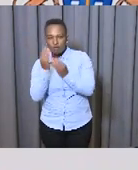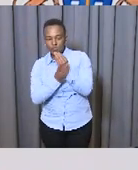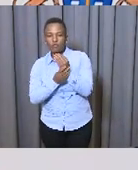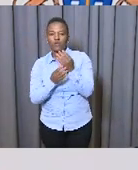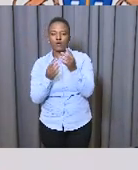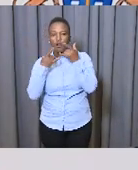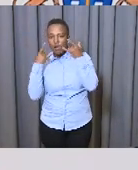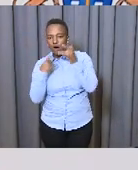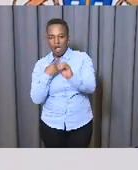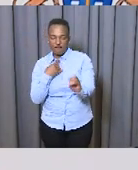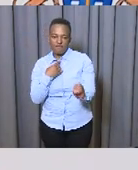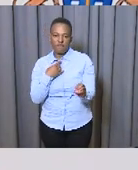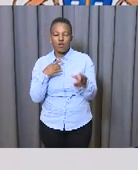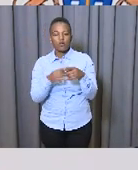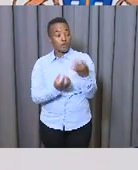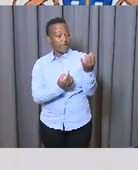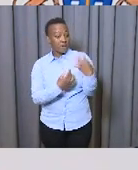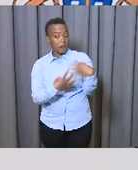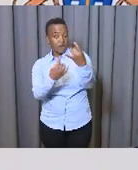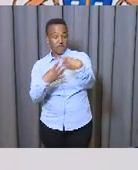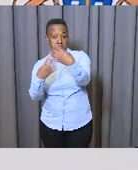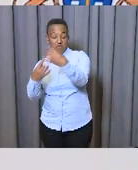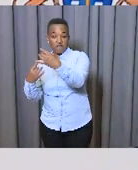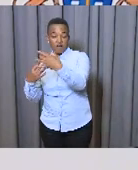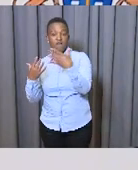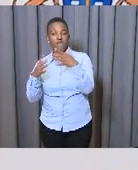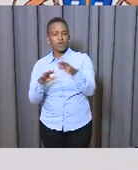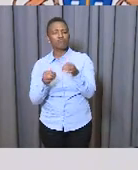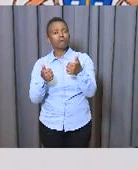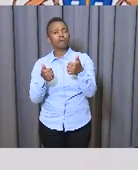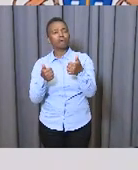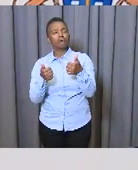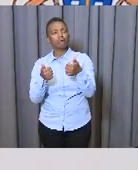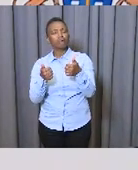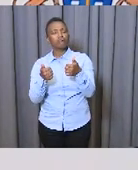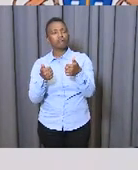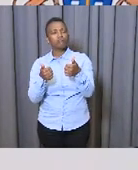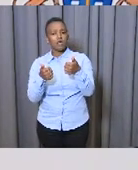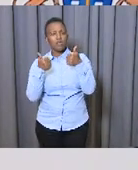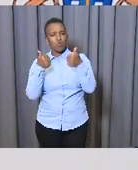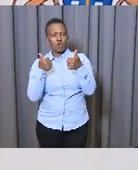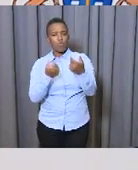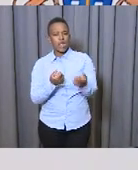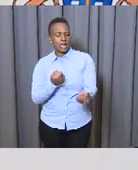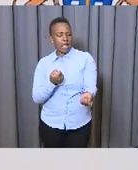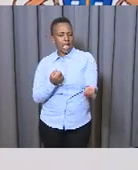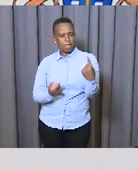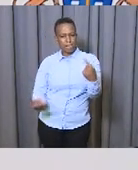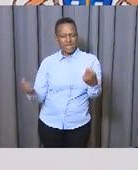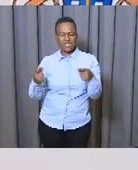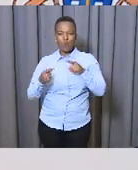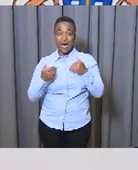we have from the shops throughout the province is that there's very good imaging. You remember, we use the word imaging because